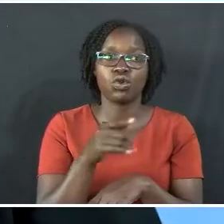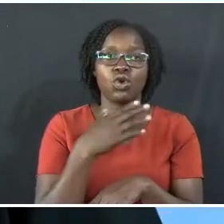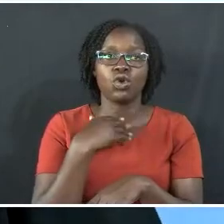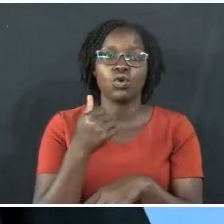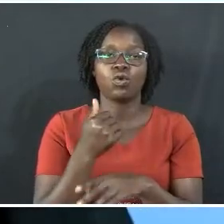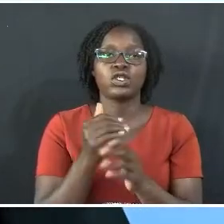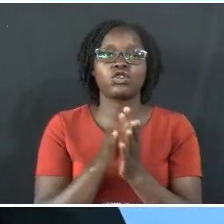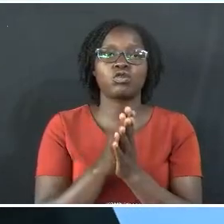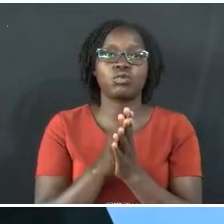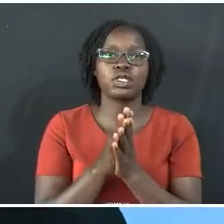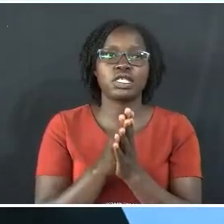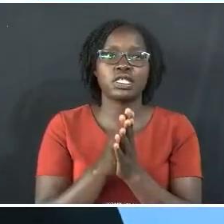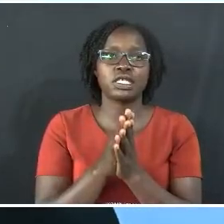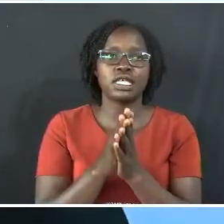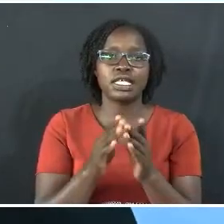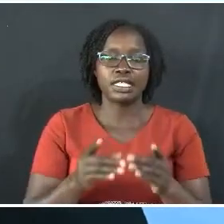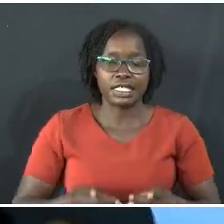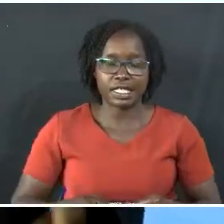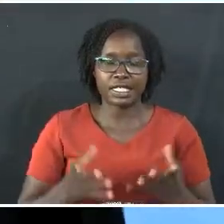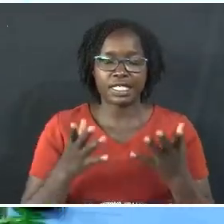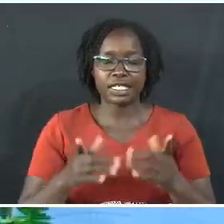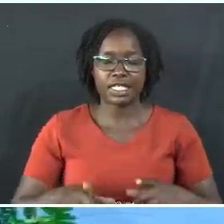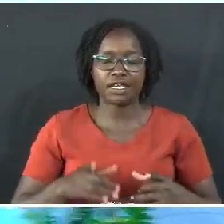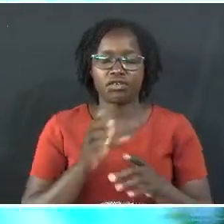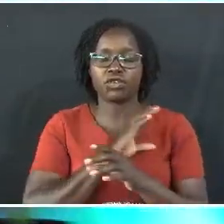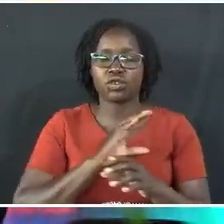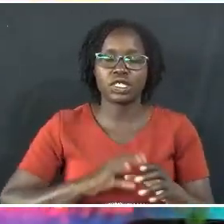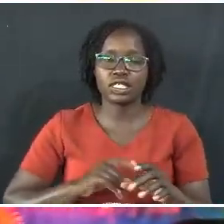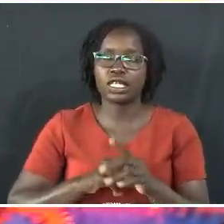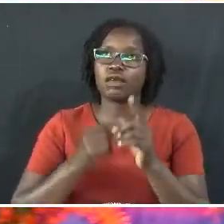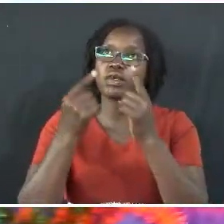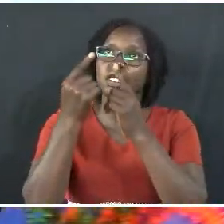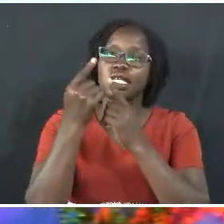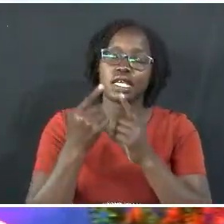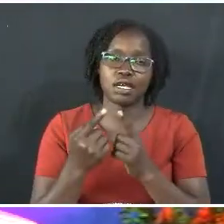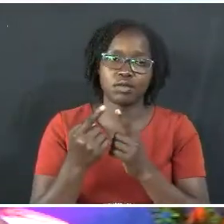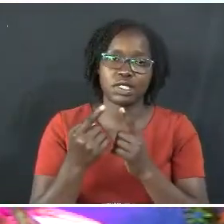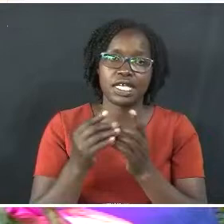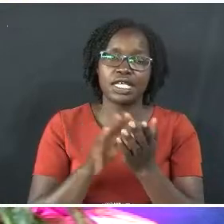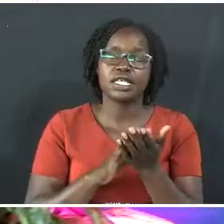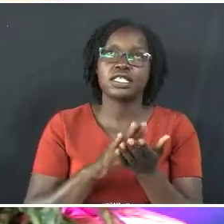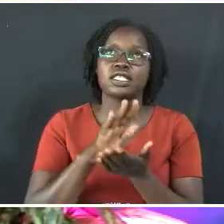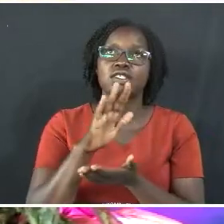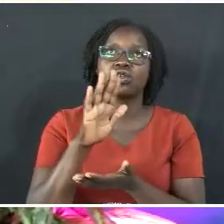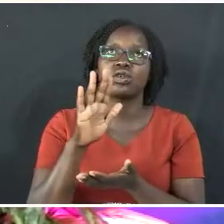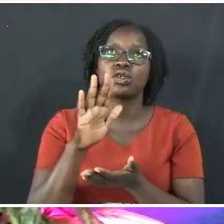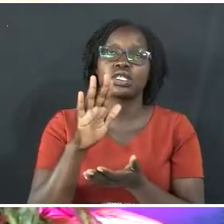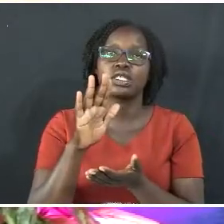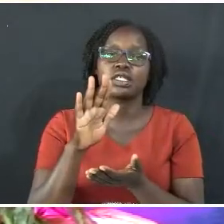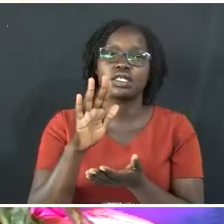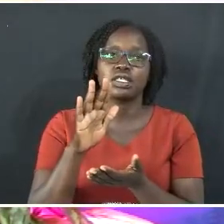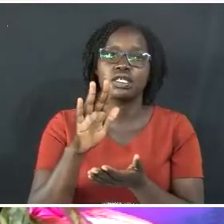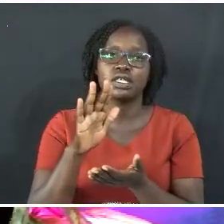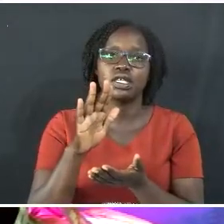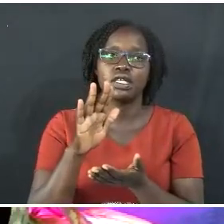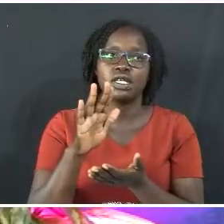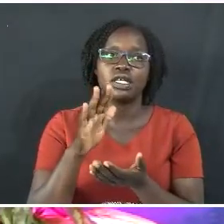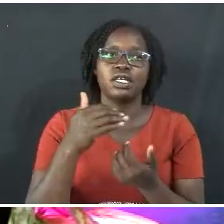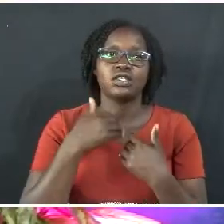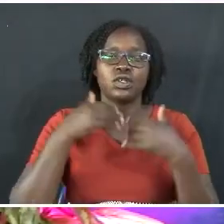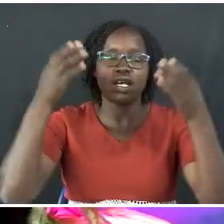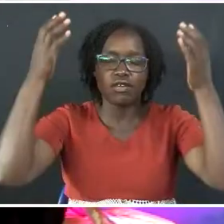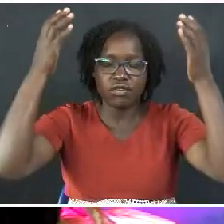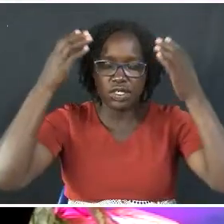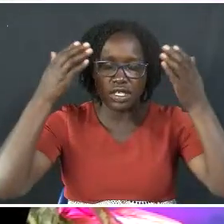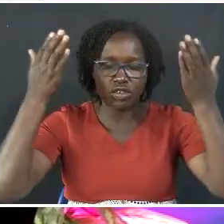to rededicate your life to Christ, that when he comes in his glory, you will have a crown